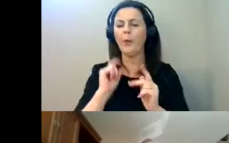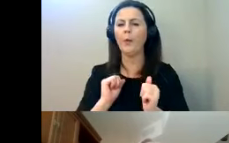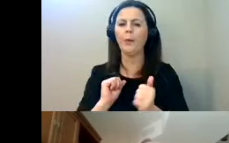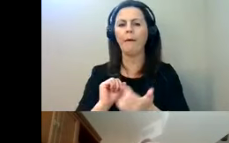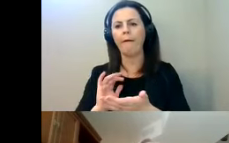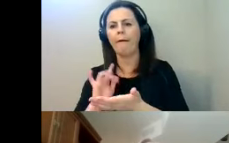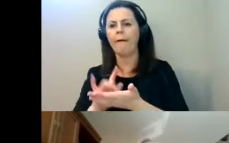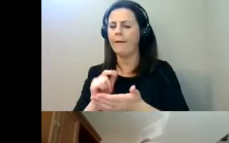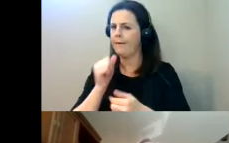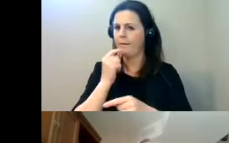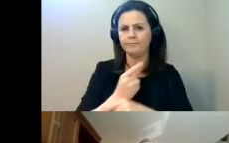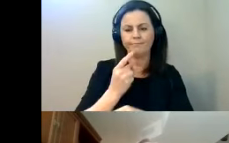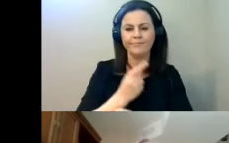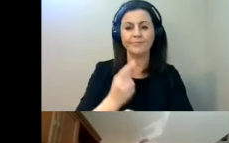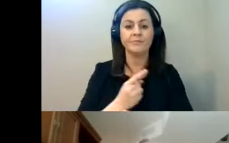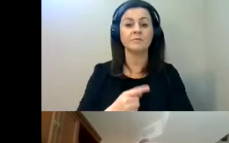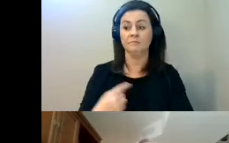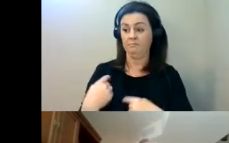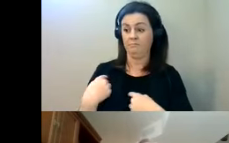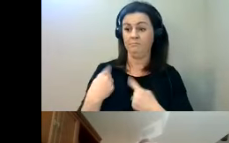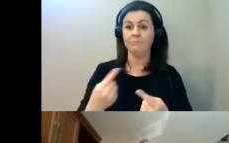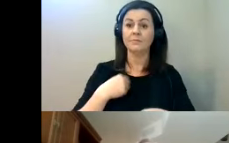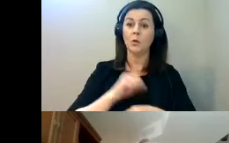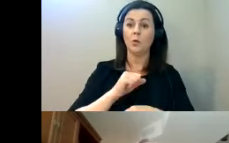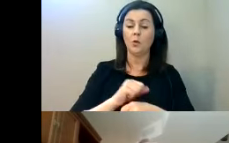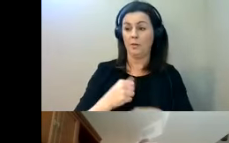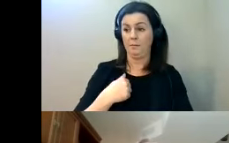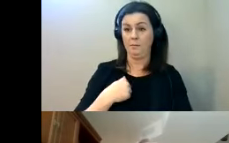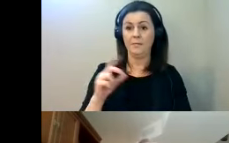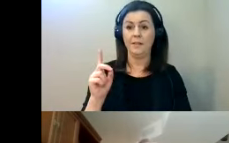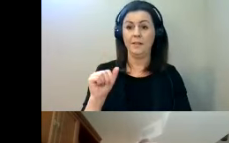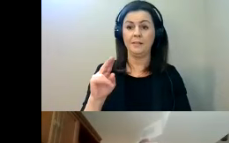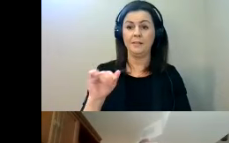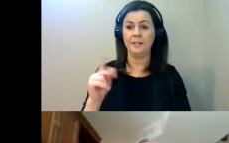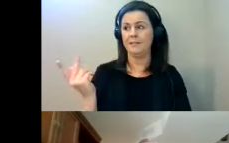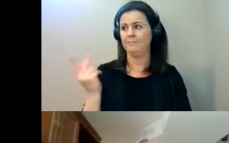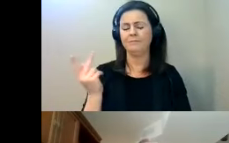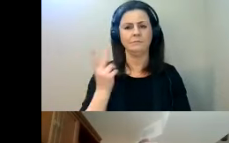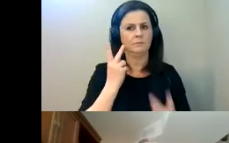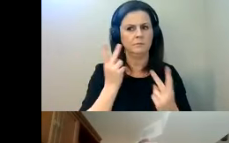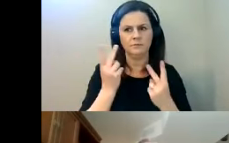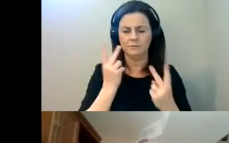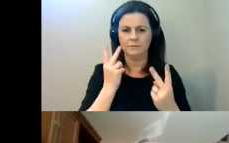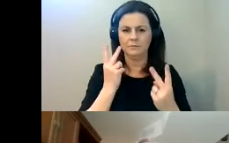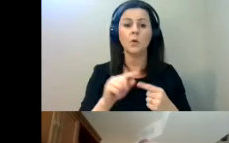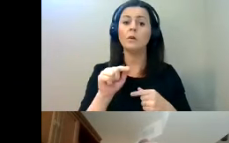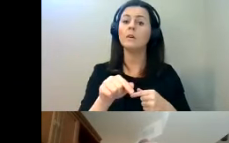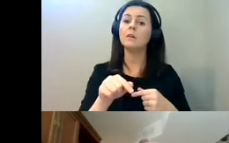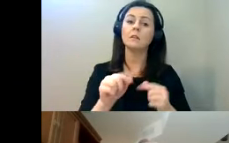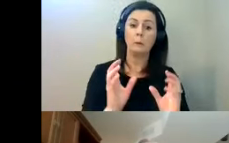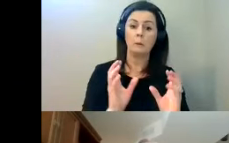our practice, Daniel and I see these issues quite frequently, and forums such as this are really important